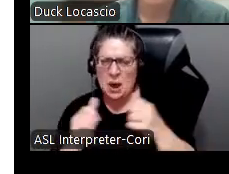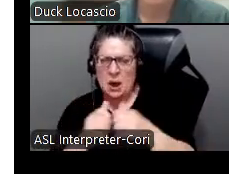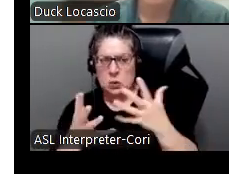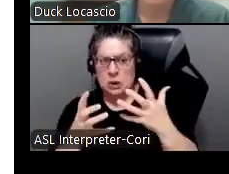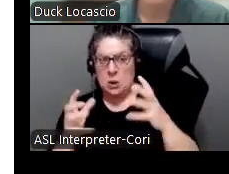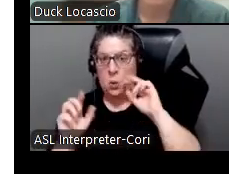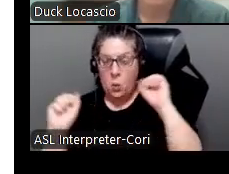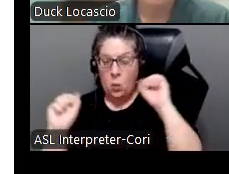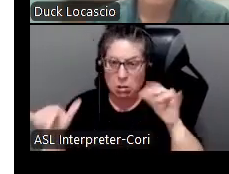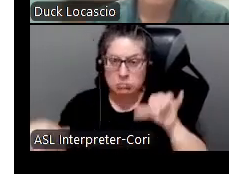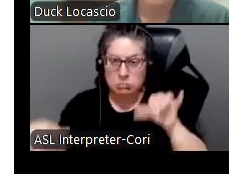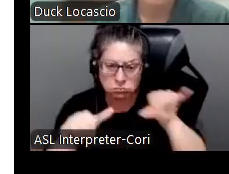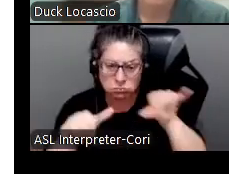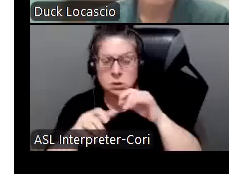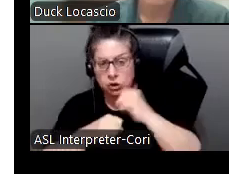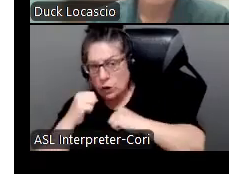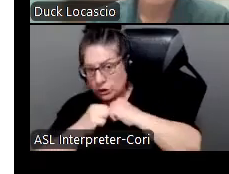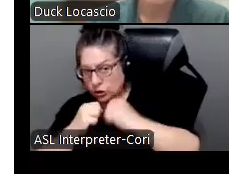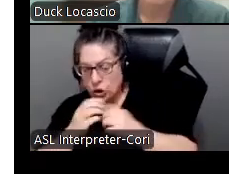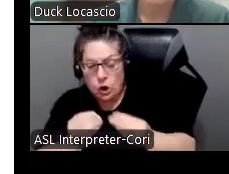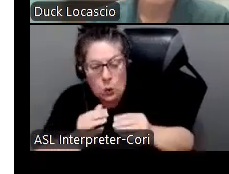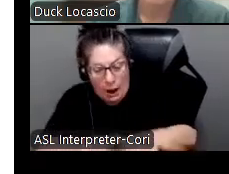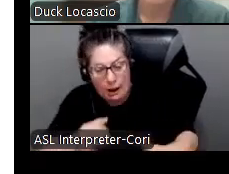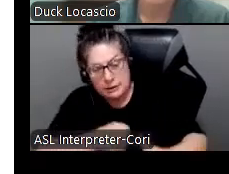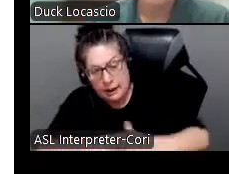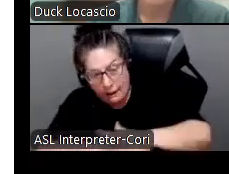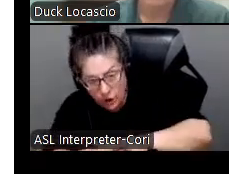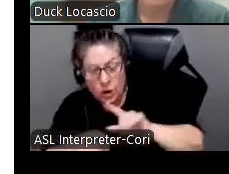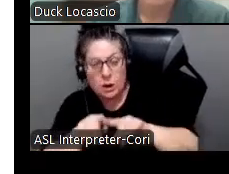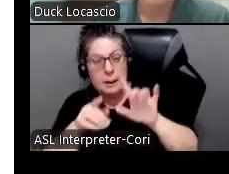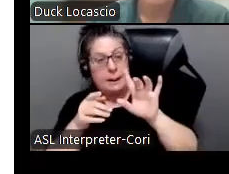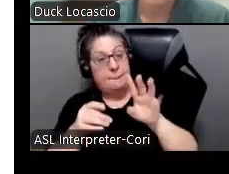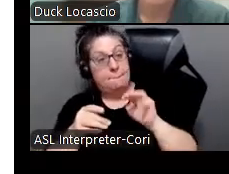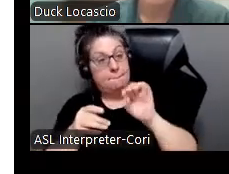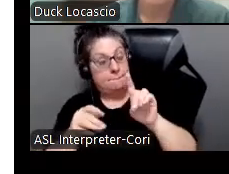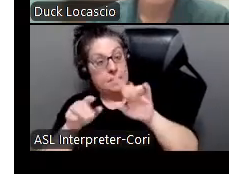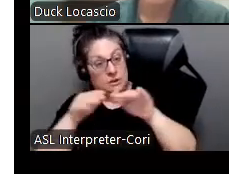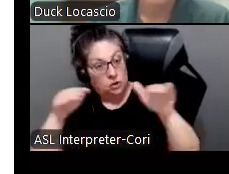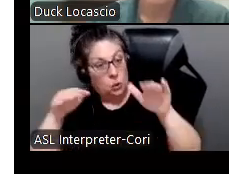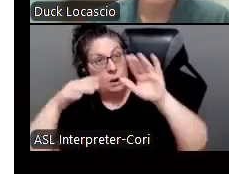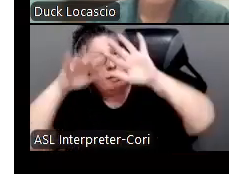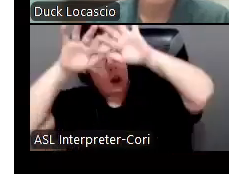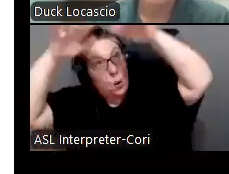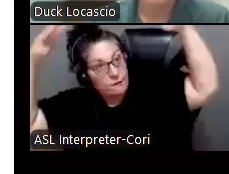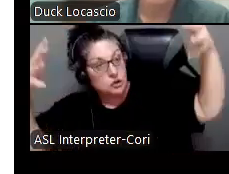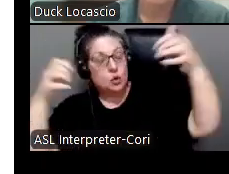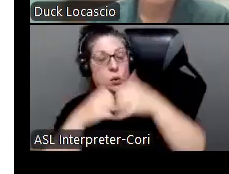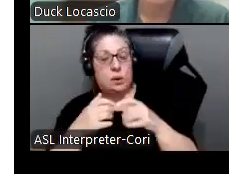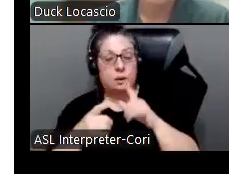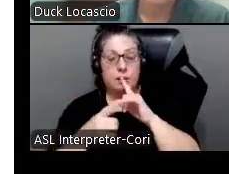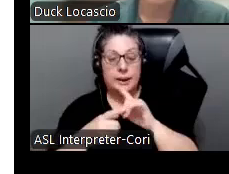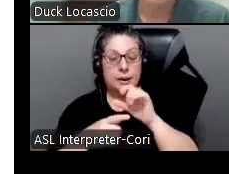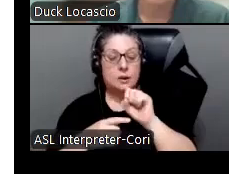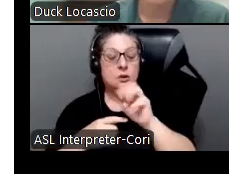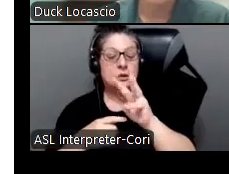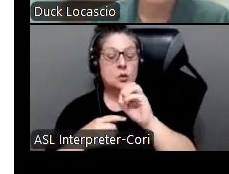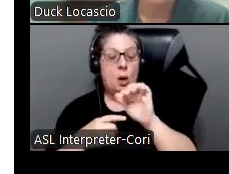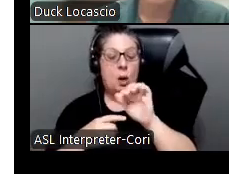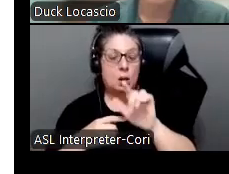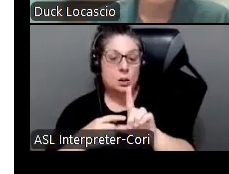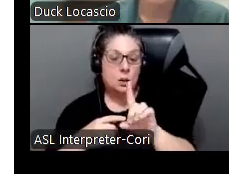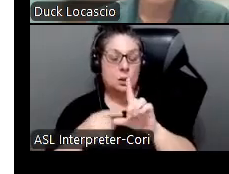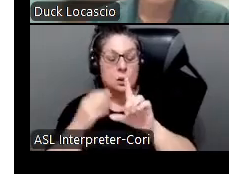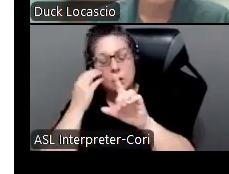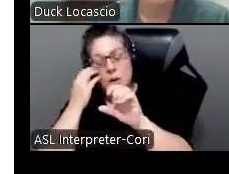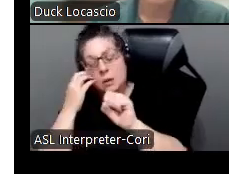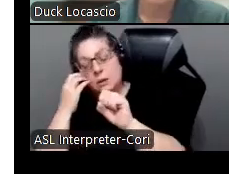structure. We all want ground cover and mid-story, and then we want an overstory. And for things like swallowtail kites, I need a big